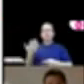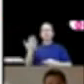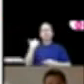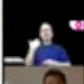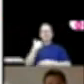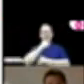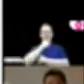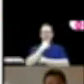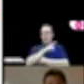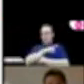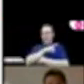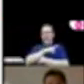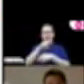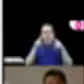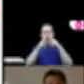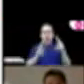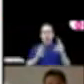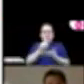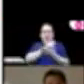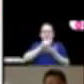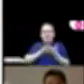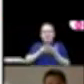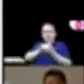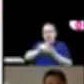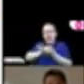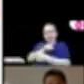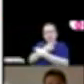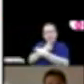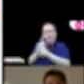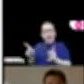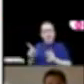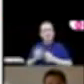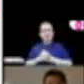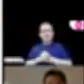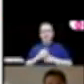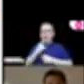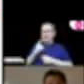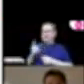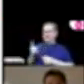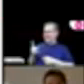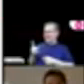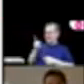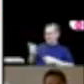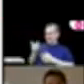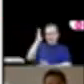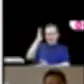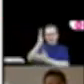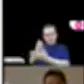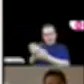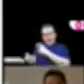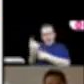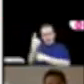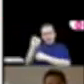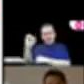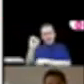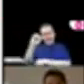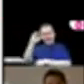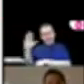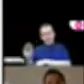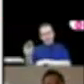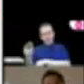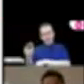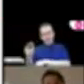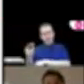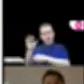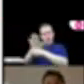is it that Home Office could not write to them and find out that, is this really happening in African, in those countries where you